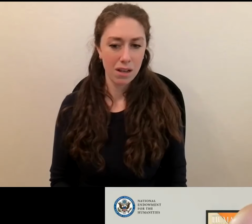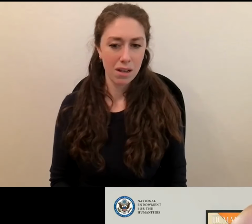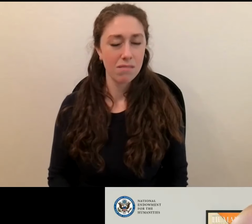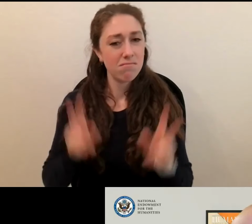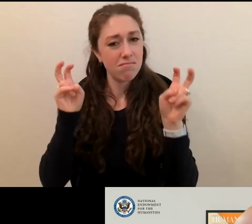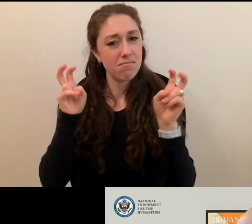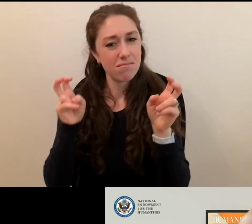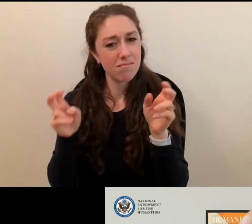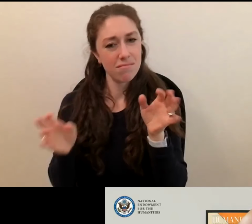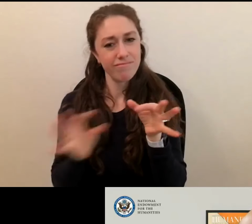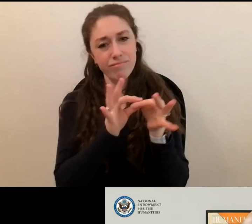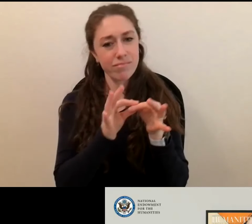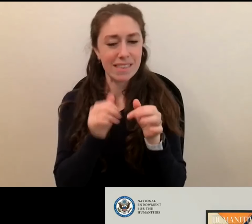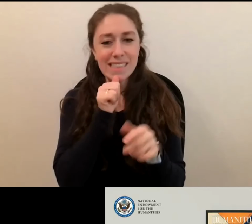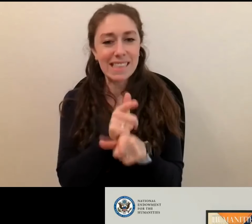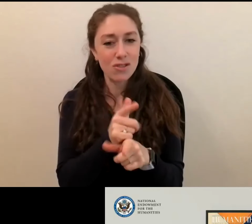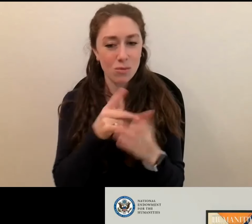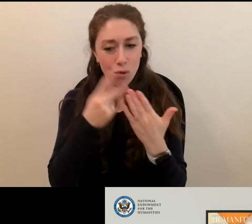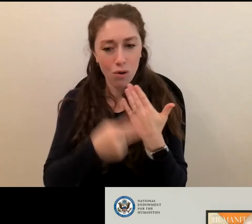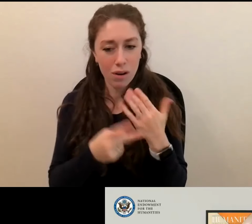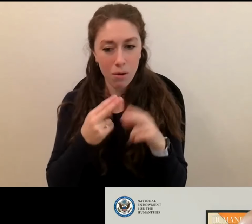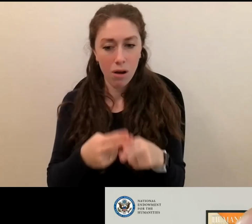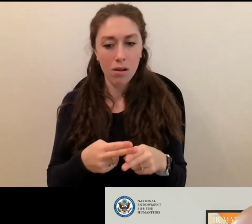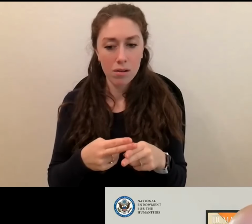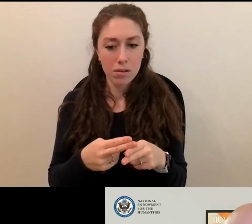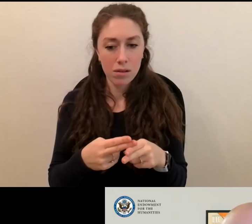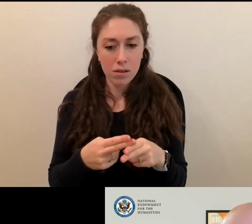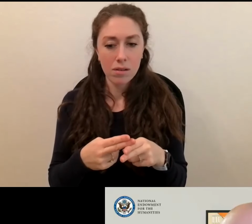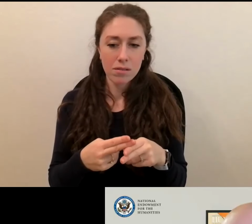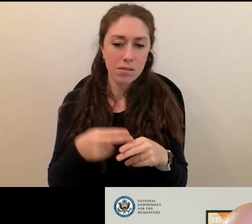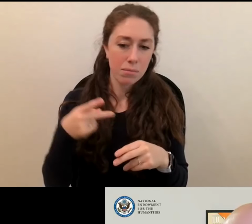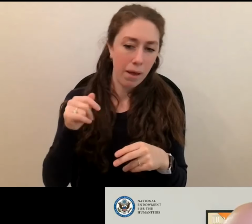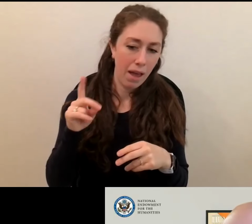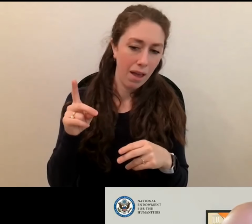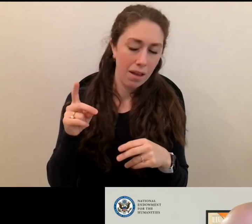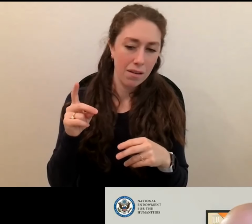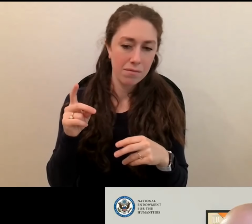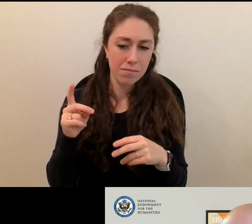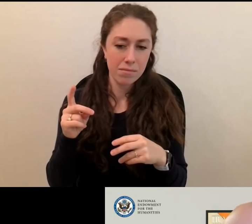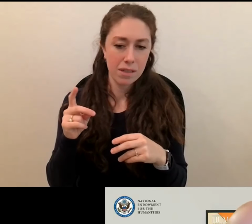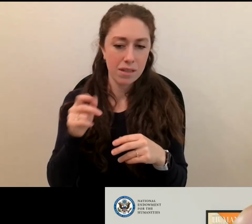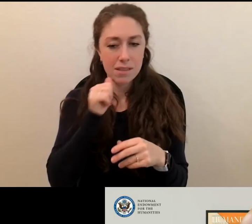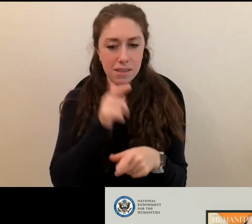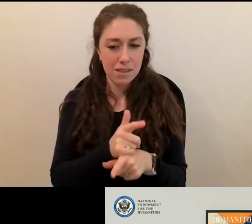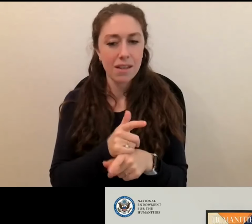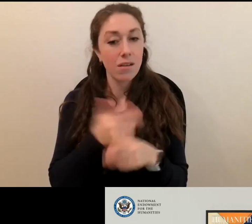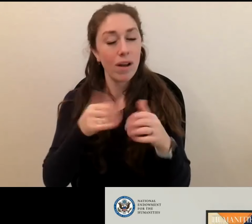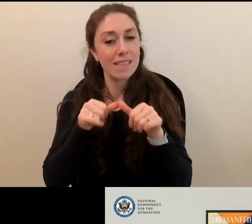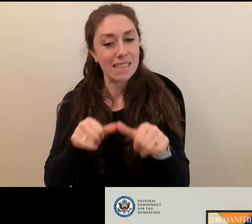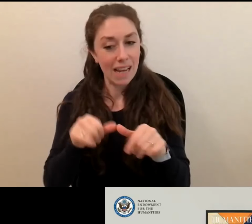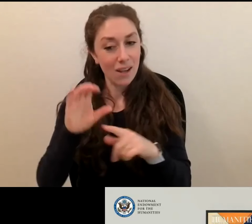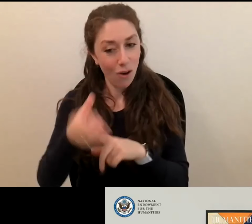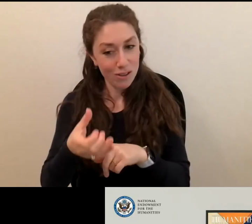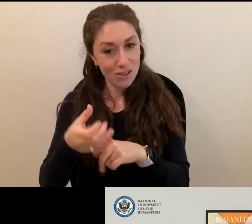program to that, which we call PAG, Sister Program to Preservation Assistance Grants, is what we call Sustaining Cultural